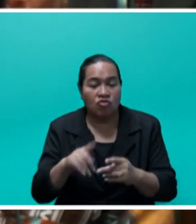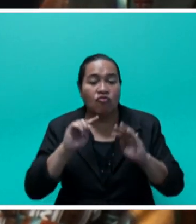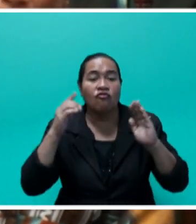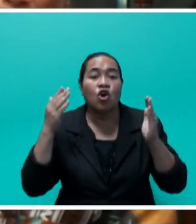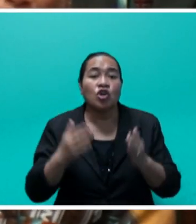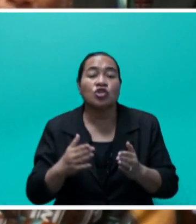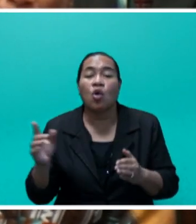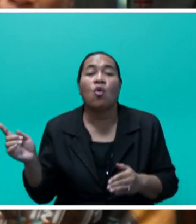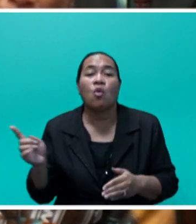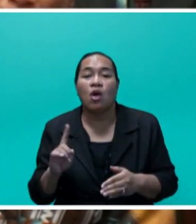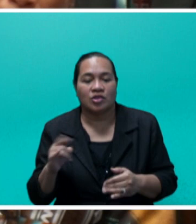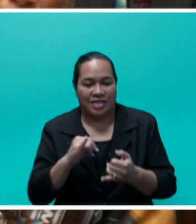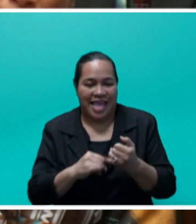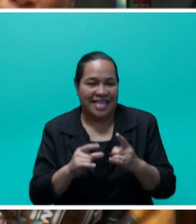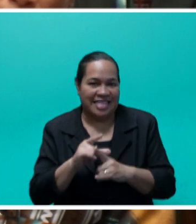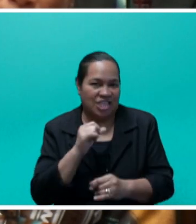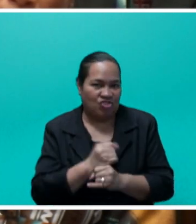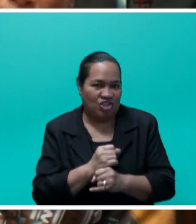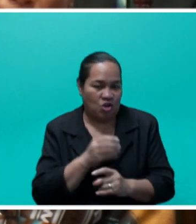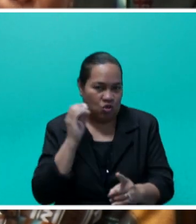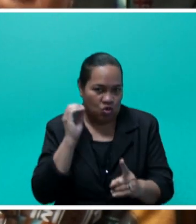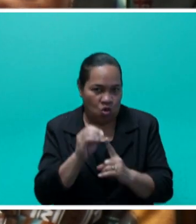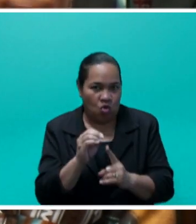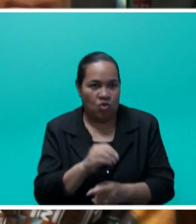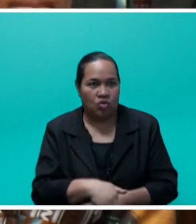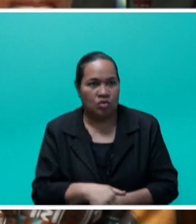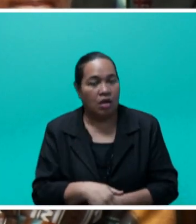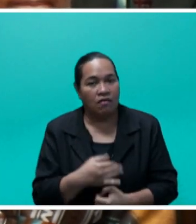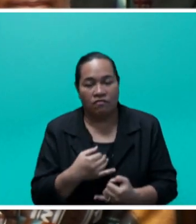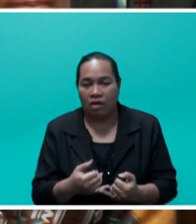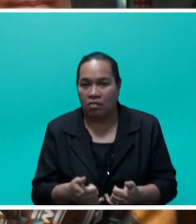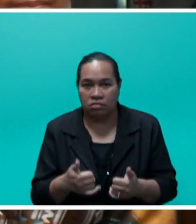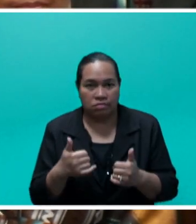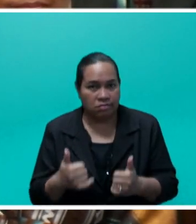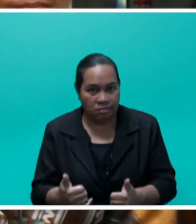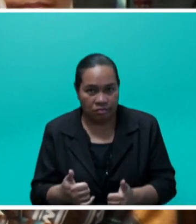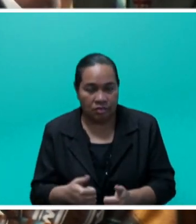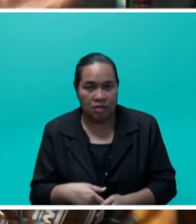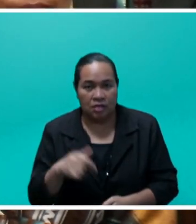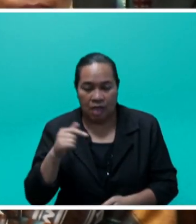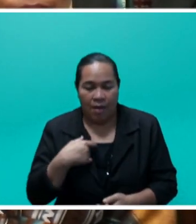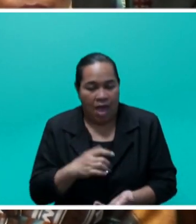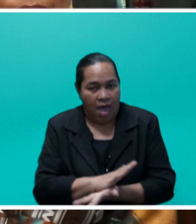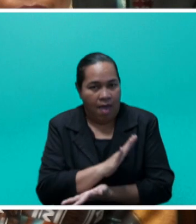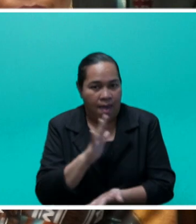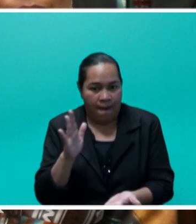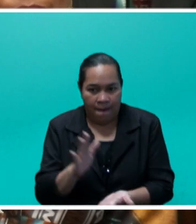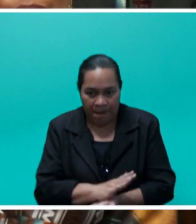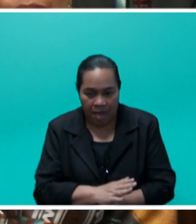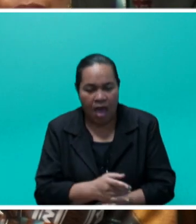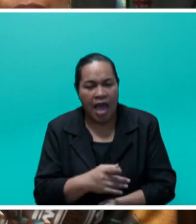the SDG goals, Mr. Speaker, has been quite defining, and we are very pleased, and I'm sure